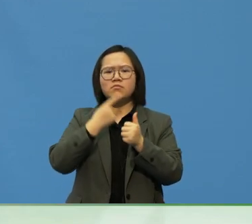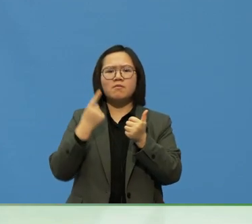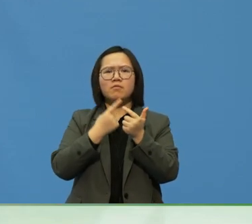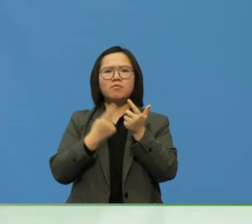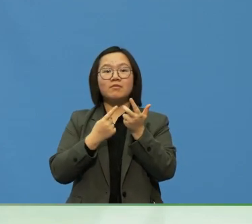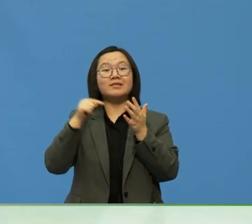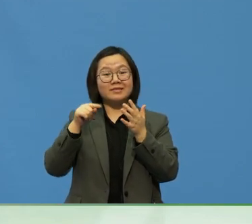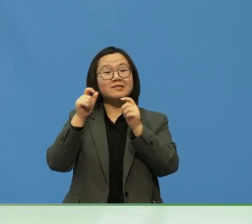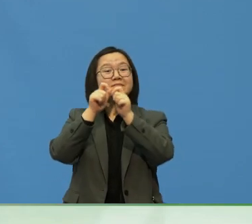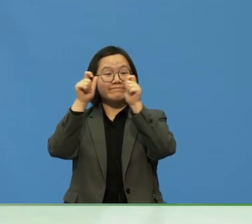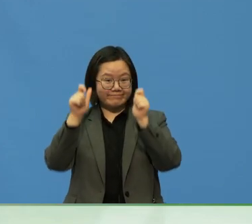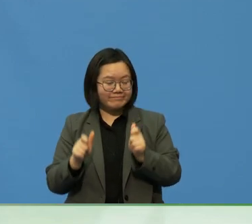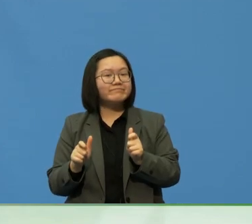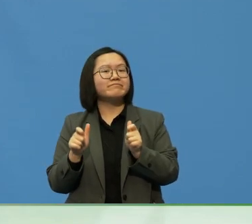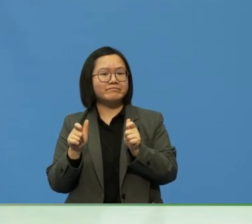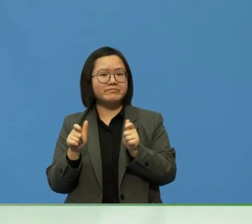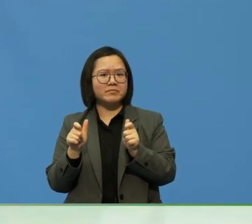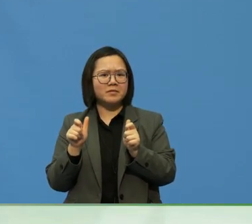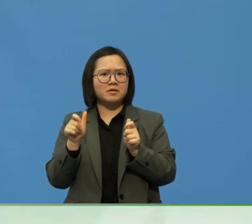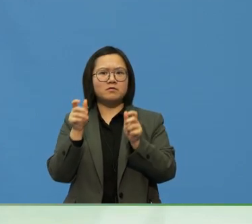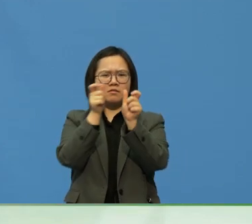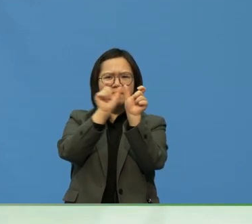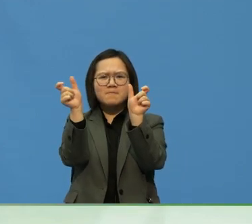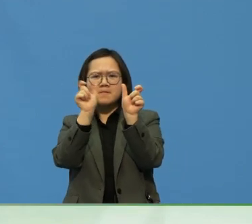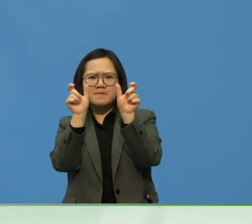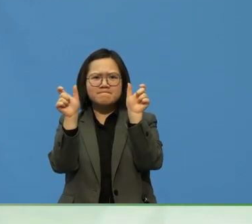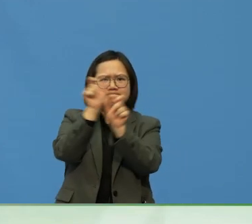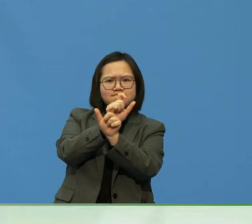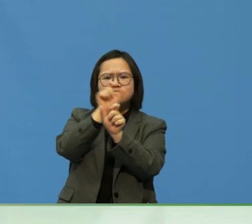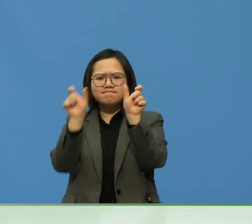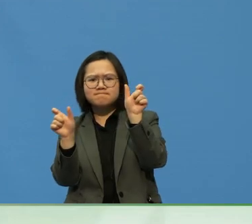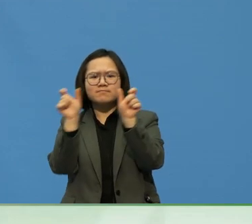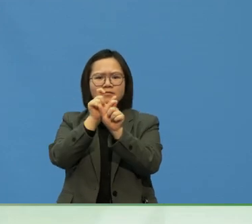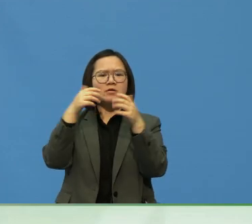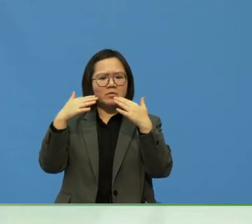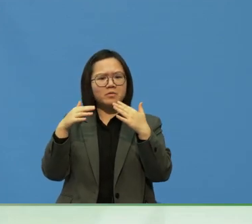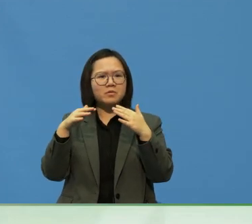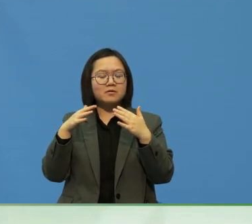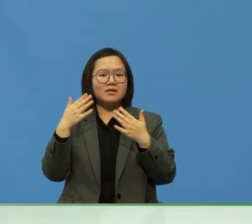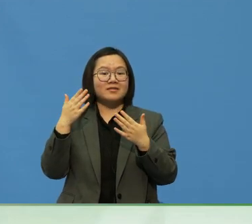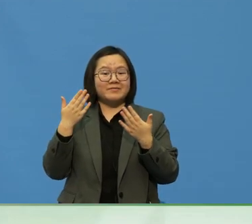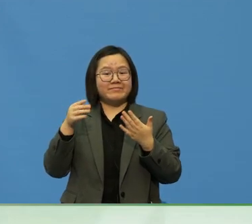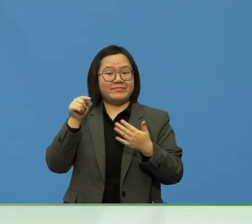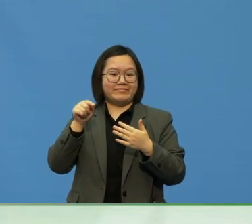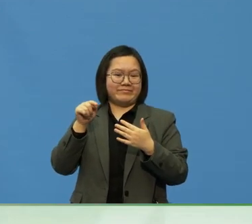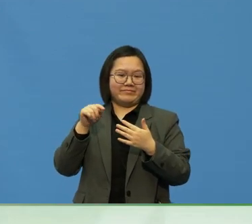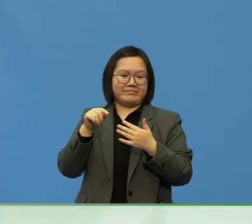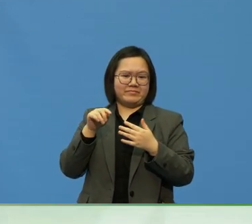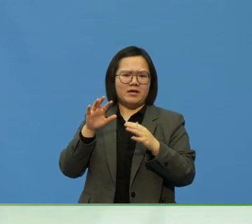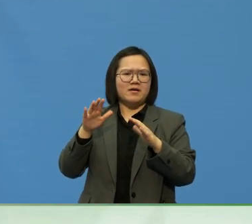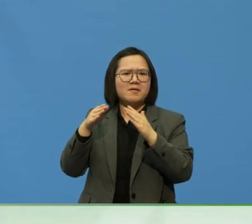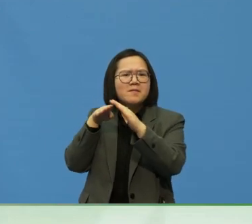gonna to use the language of precondition. The things we're building in accessibility are the preconditions